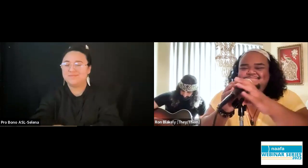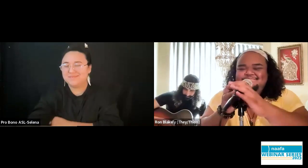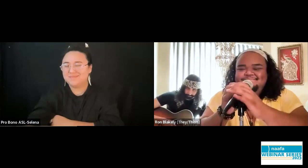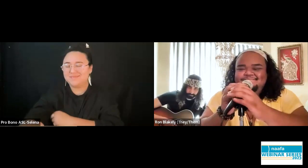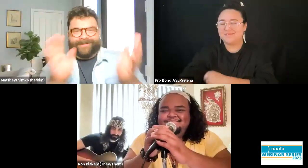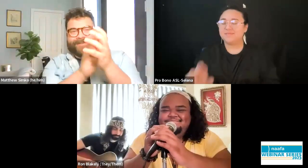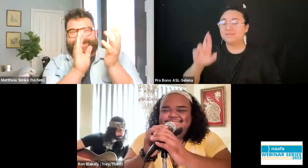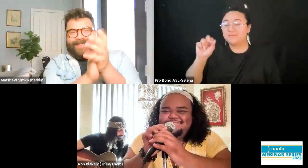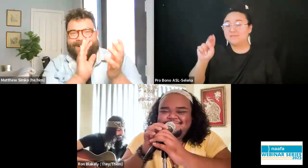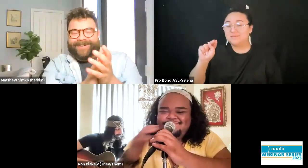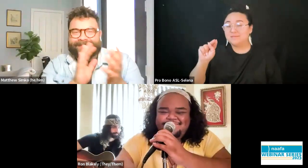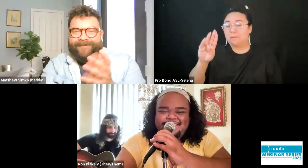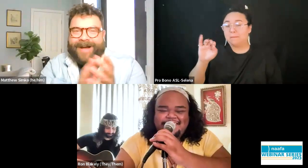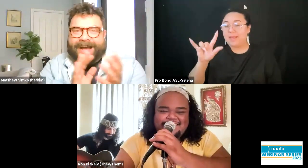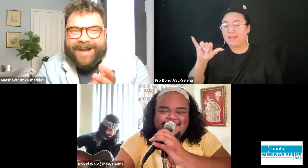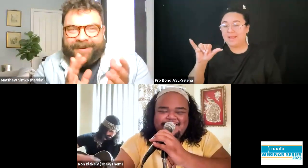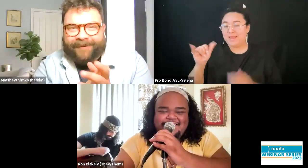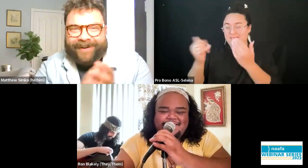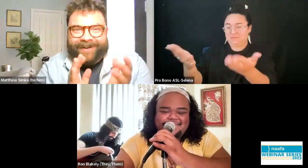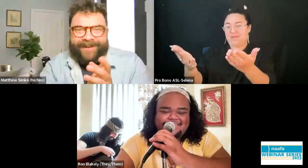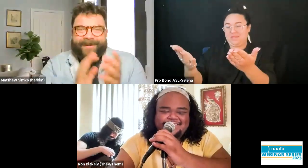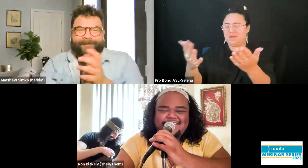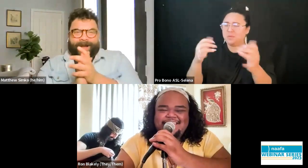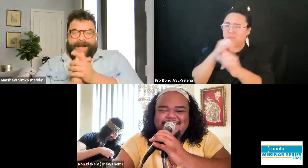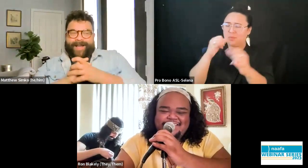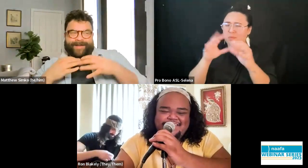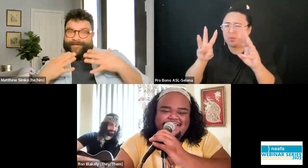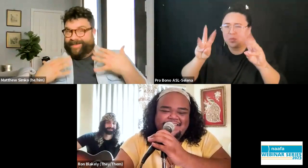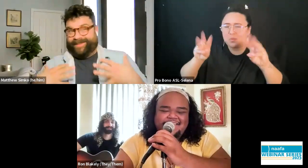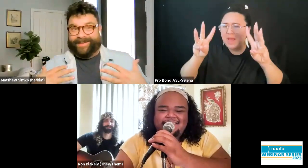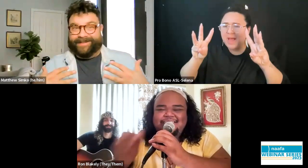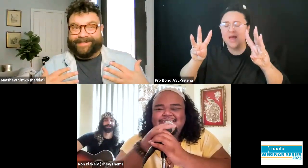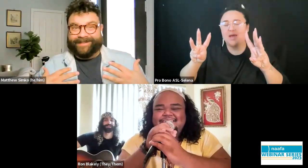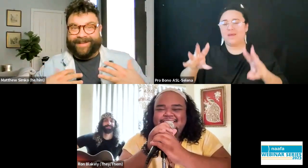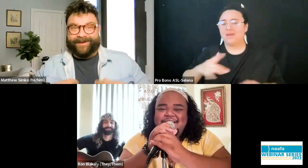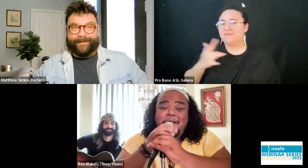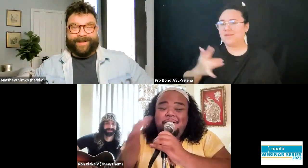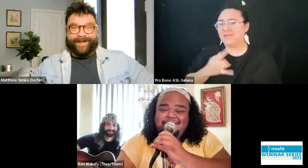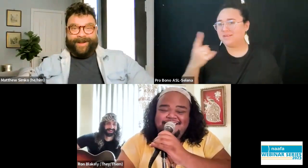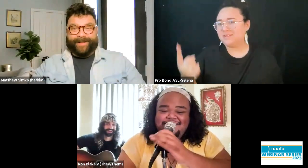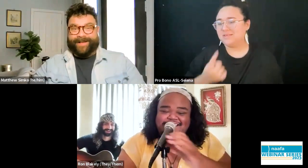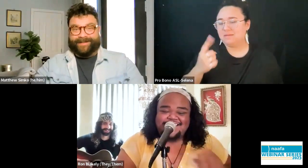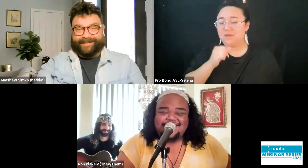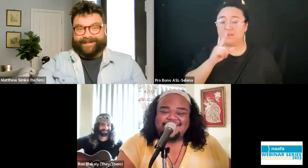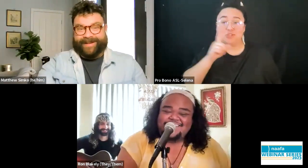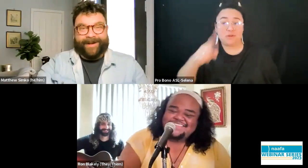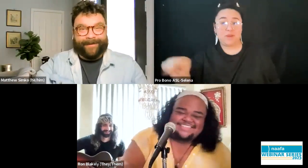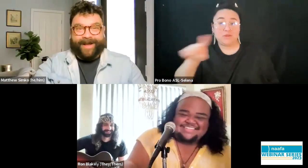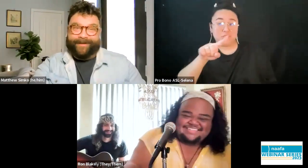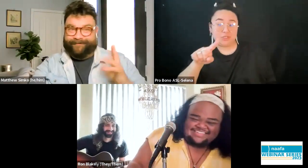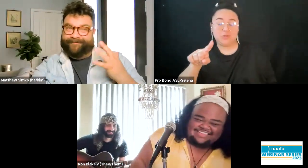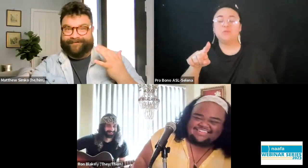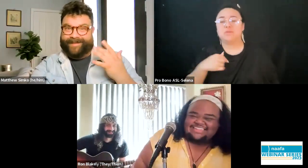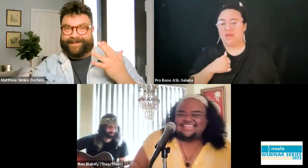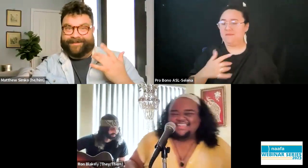Ron Blakely, folks, right there. Wow. I'm feeling things. I don't know about anybody else,